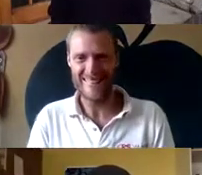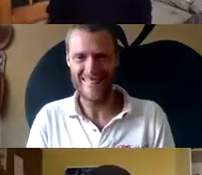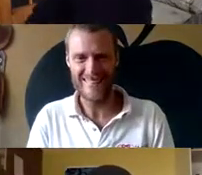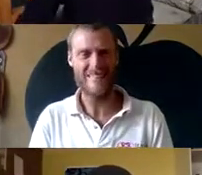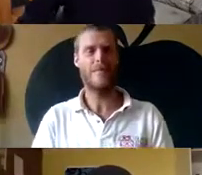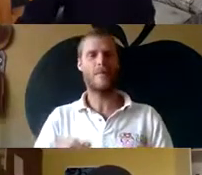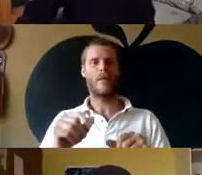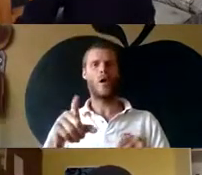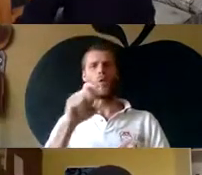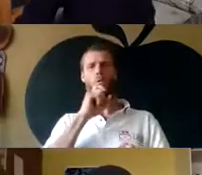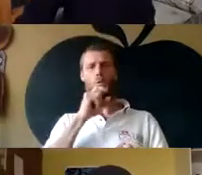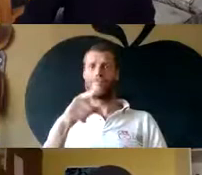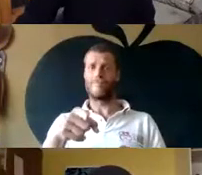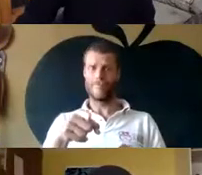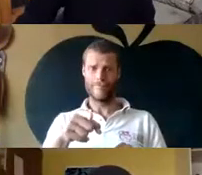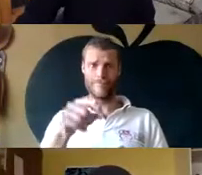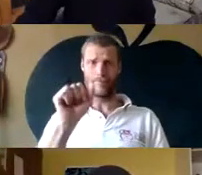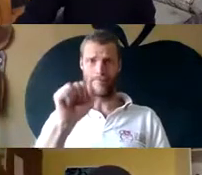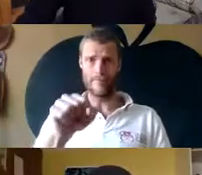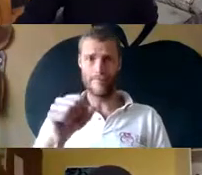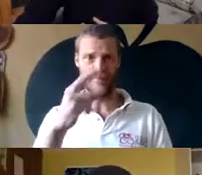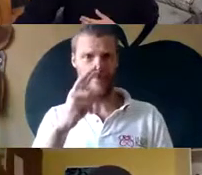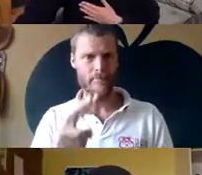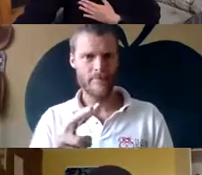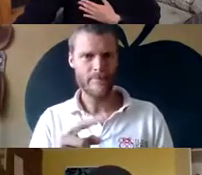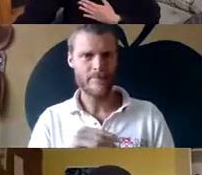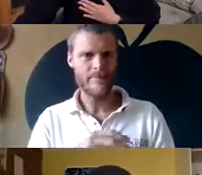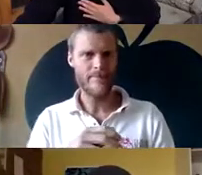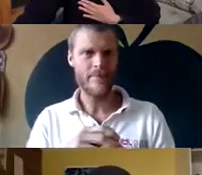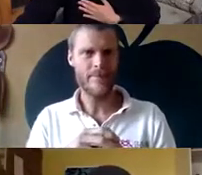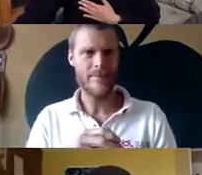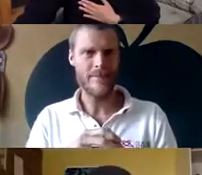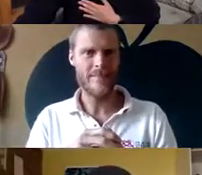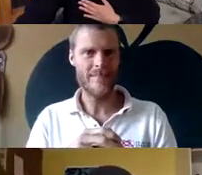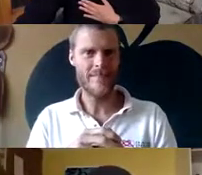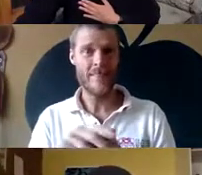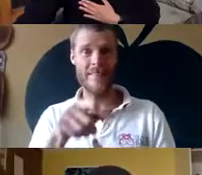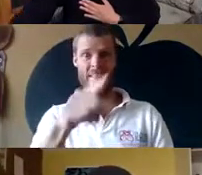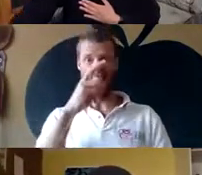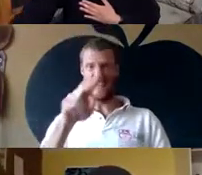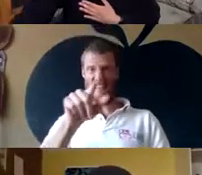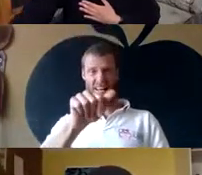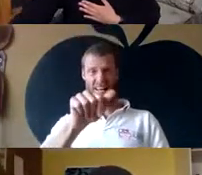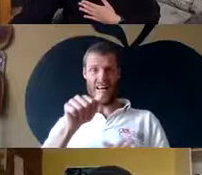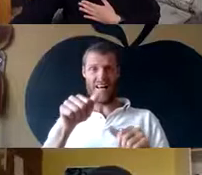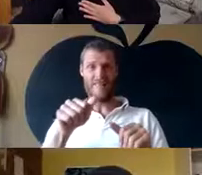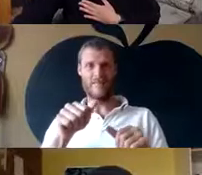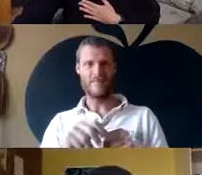I'm sorry, I'm just lost Terence here there at the moment. That's the interpreter speaking. I just need to get him back in.